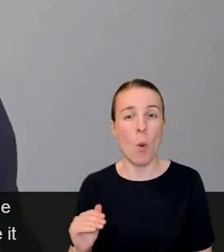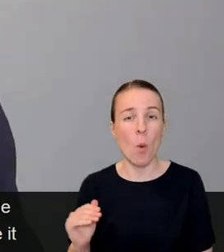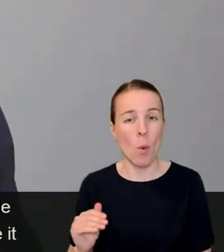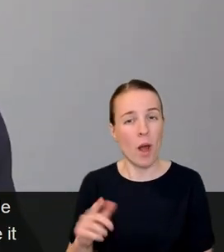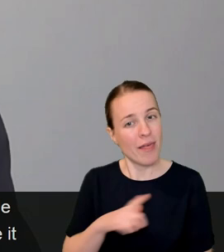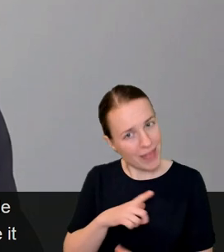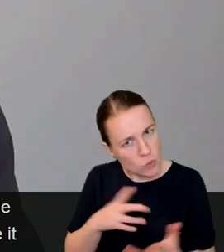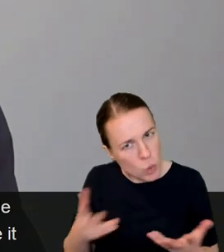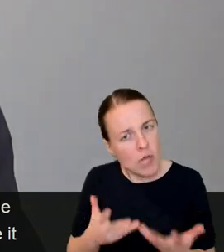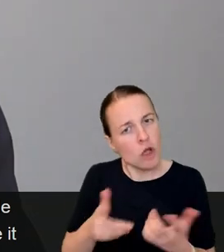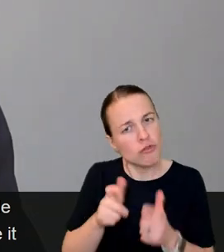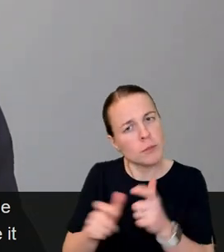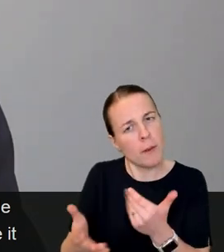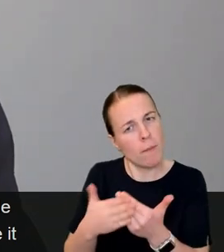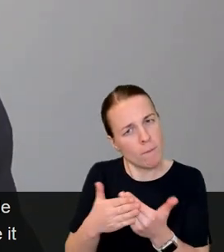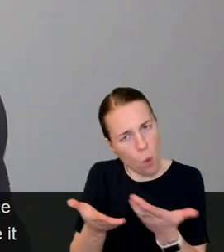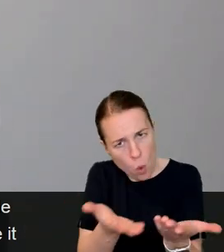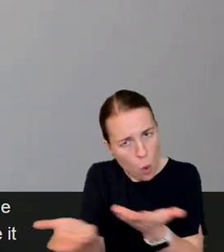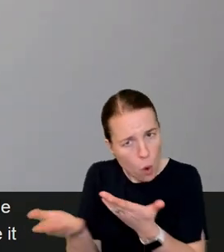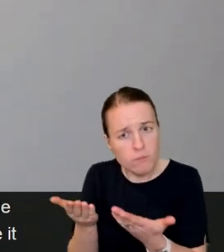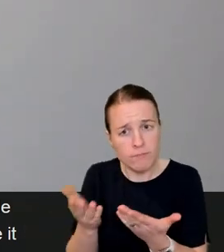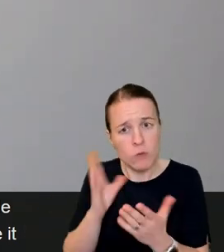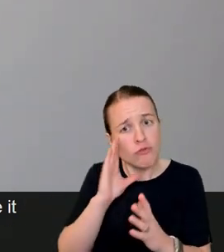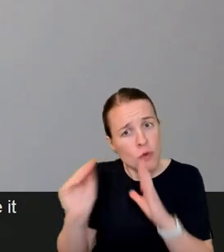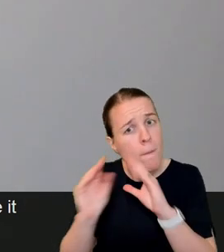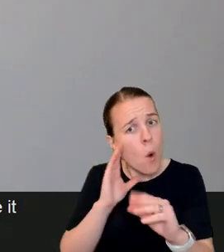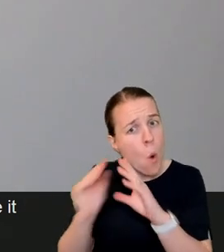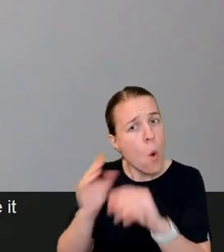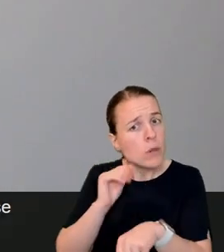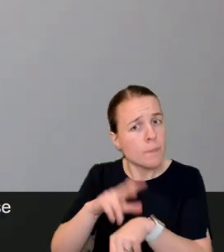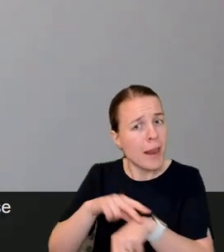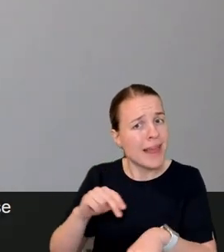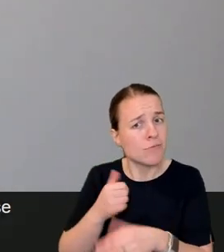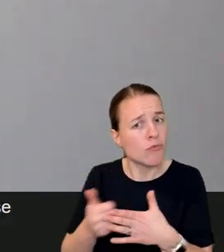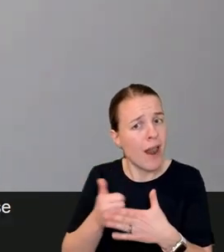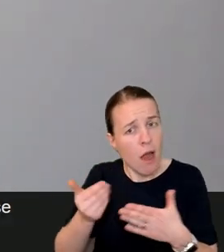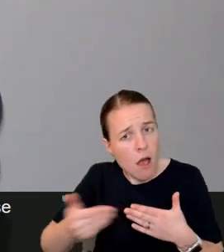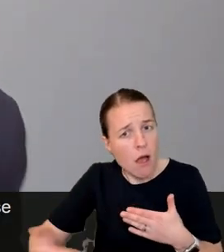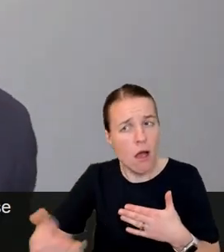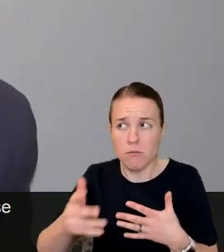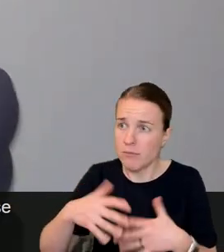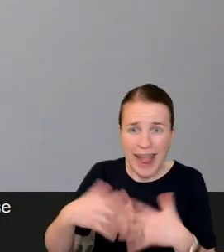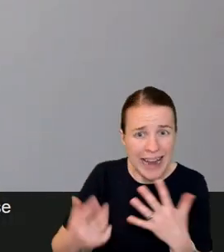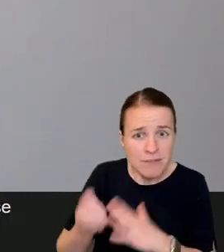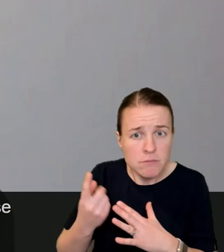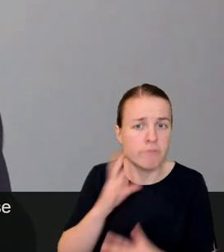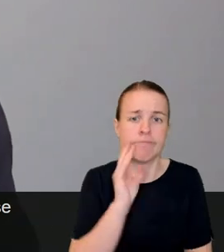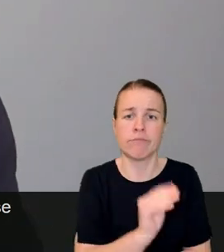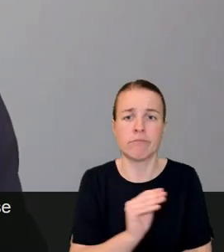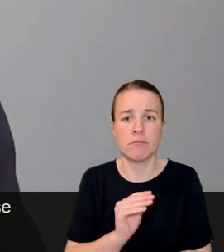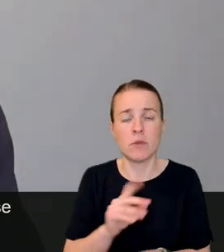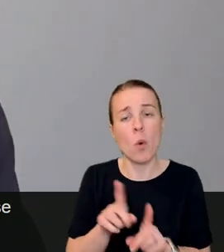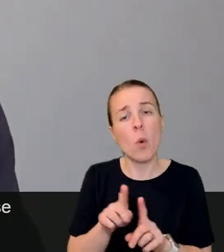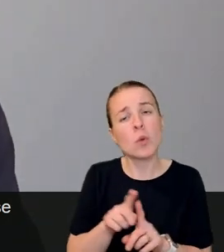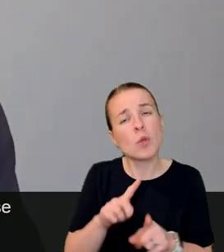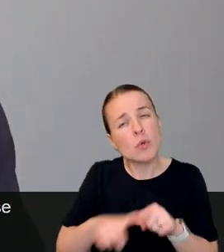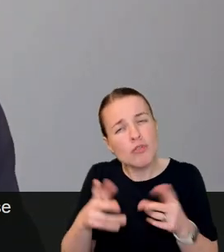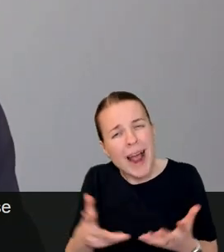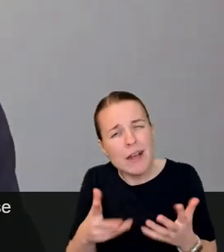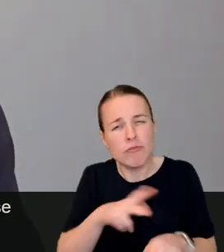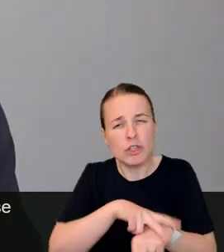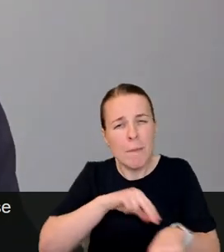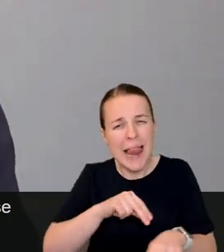encouraging people to report these things, but also encouraging more of our police service to look like our communities so they come forward